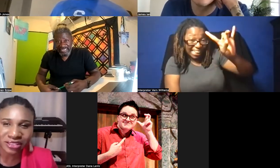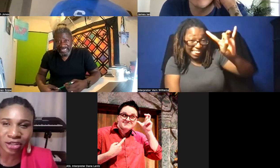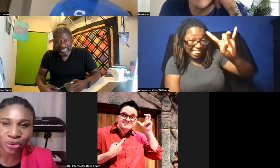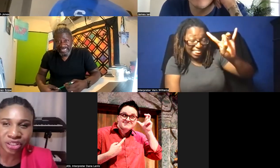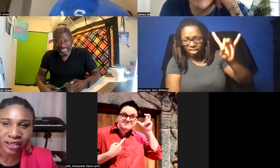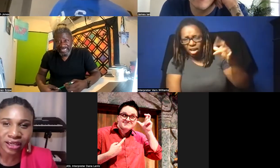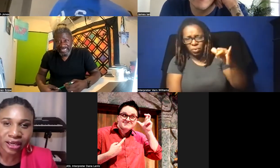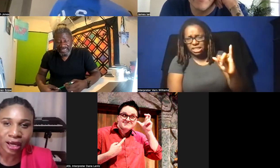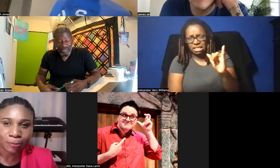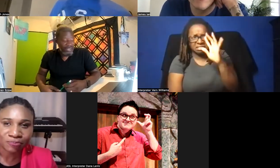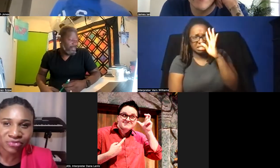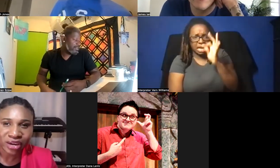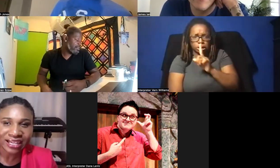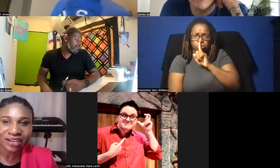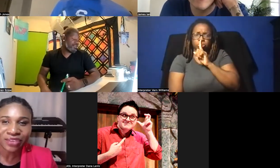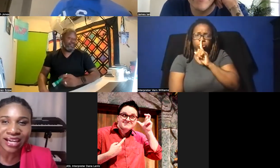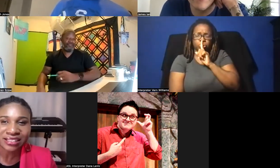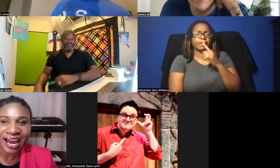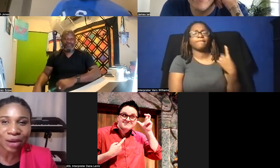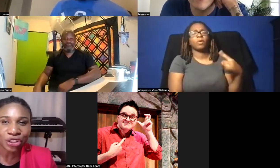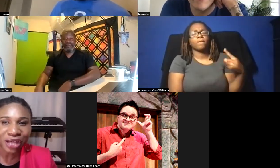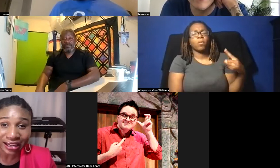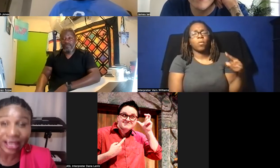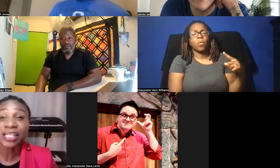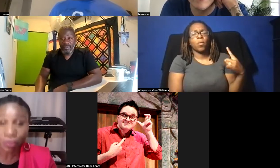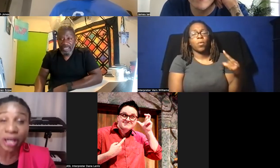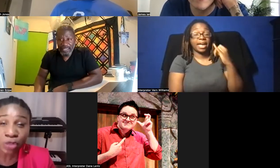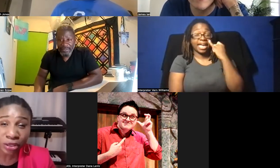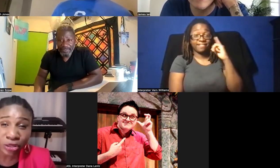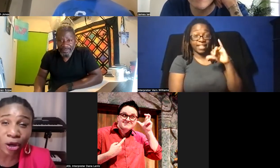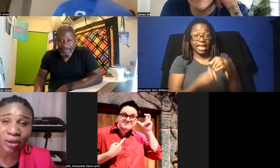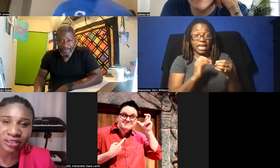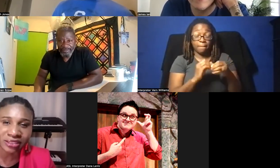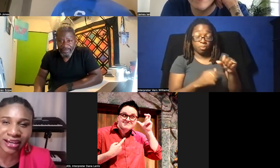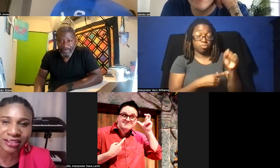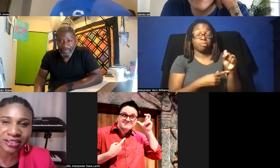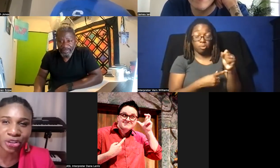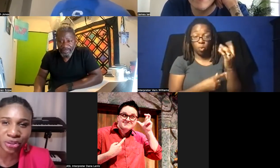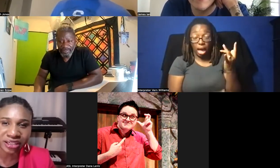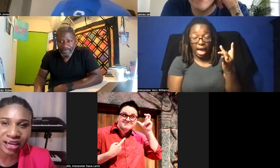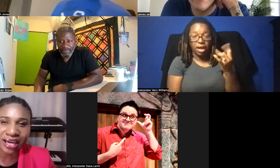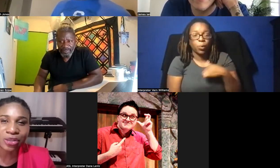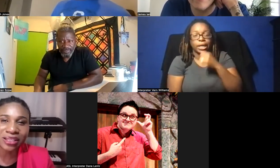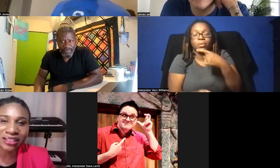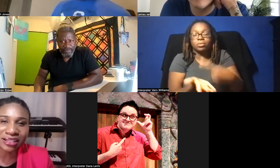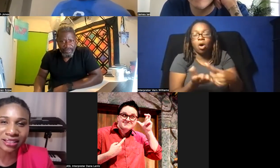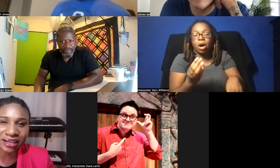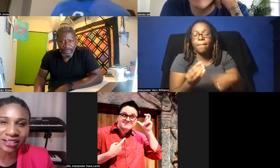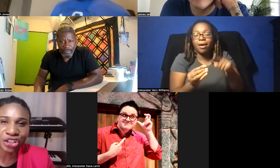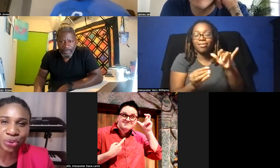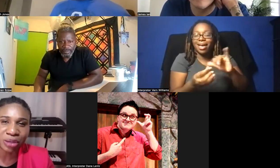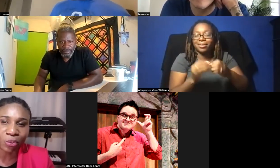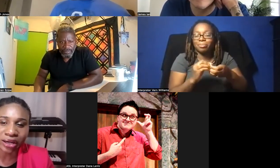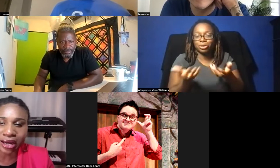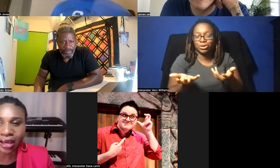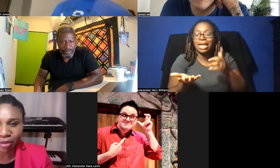this in this country. And if that stat was shocking, it's because we don't talk about this in this country. And so I think that's